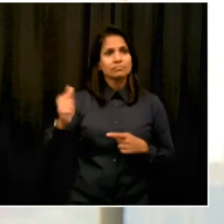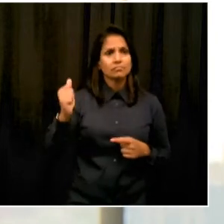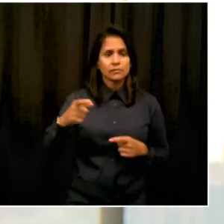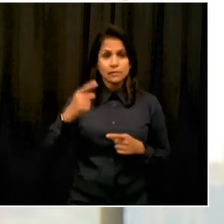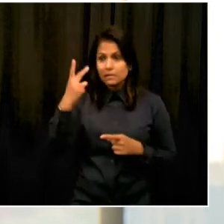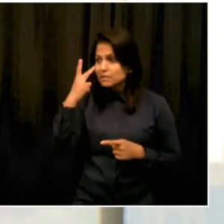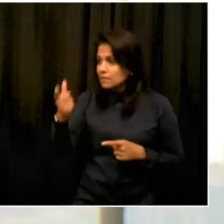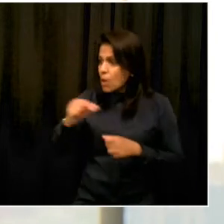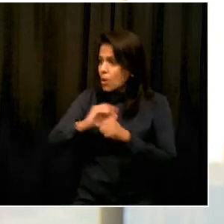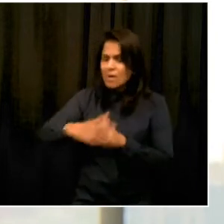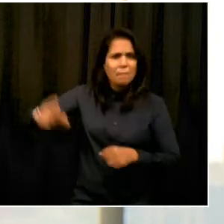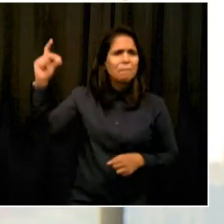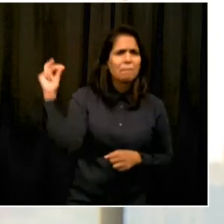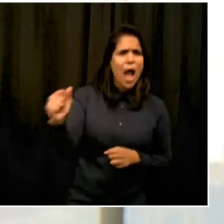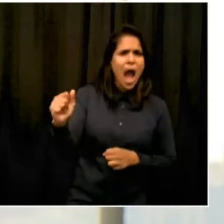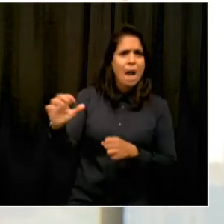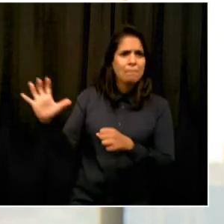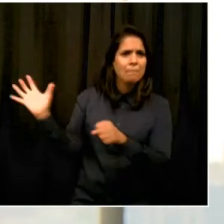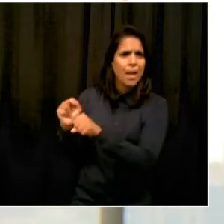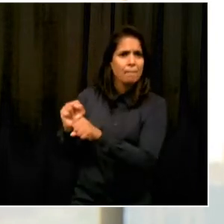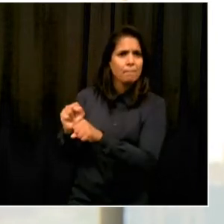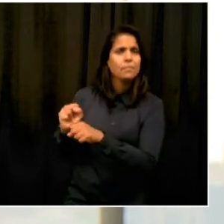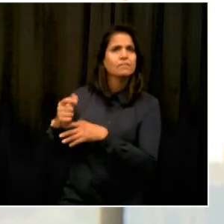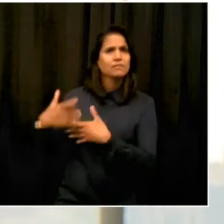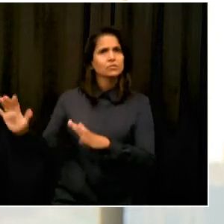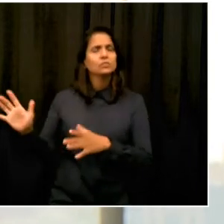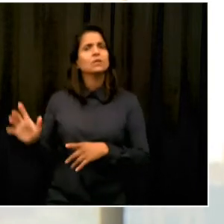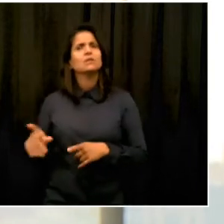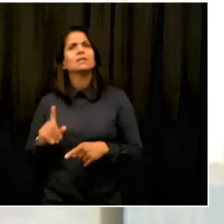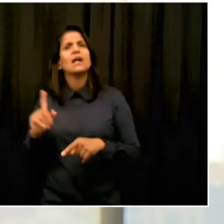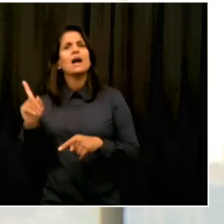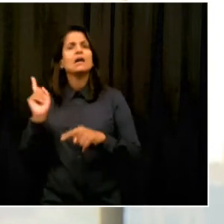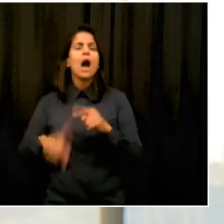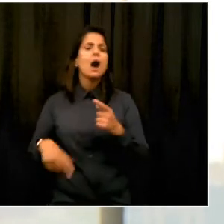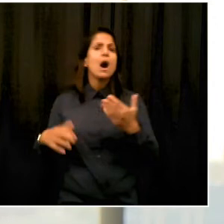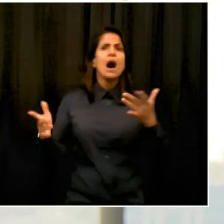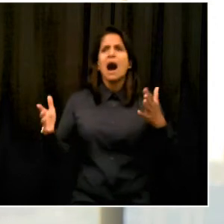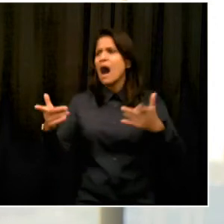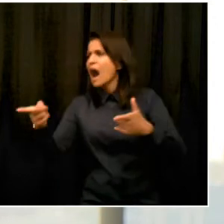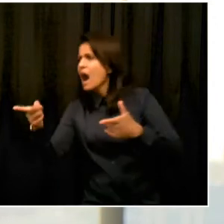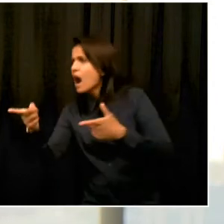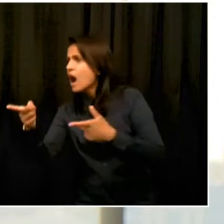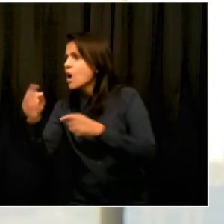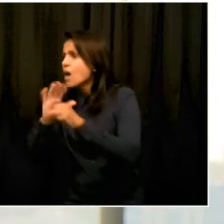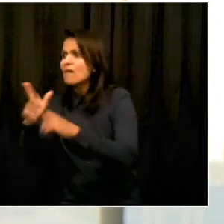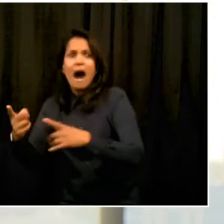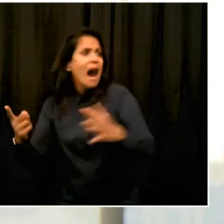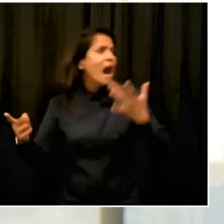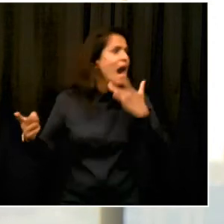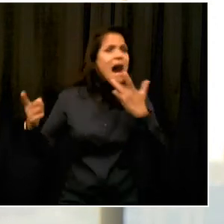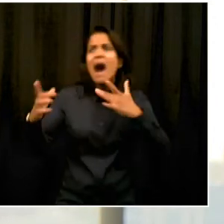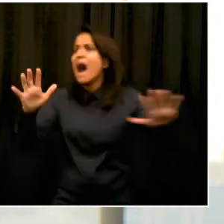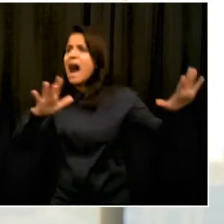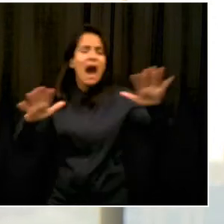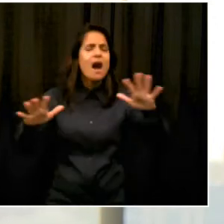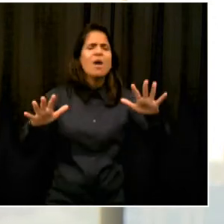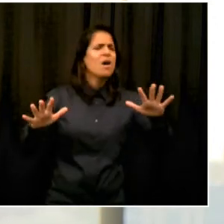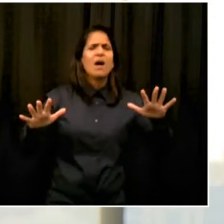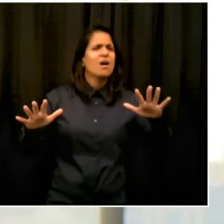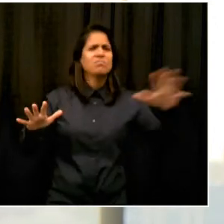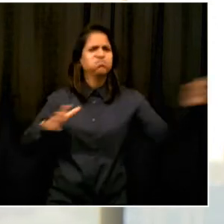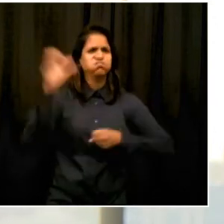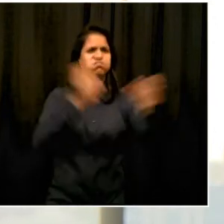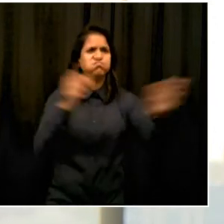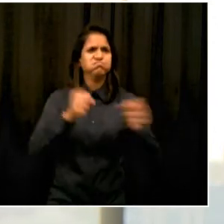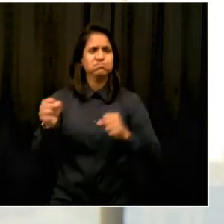makes. We will build on that example. We'll take this model and these talented, committed